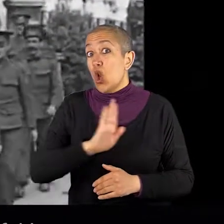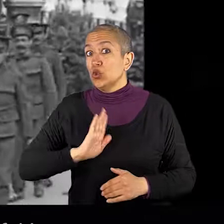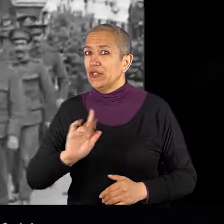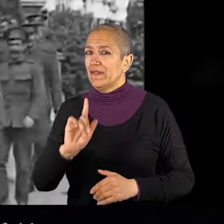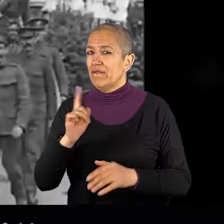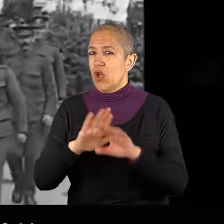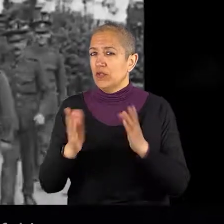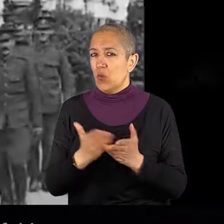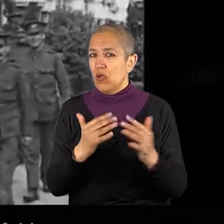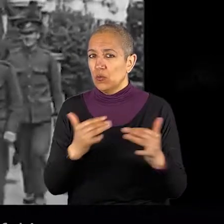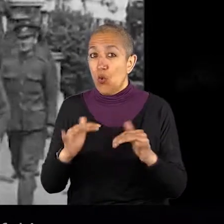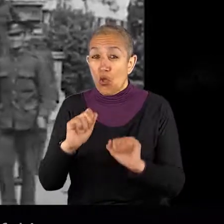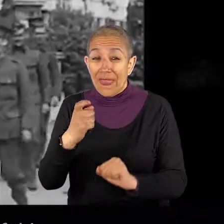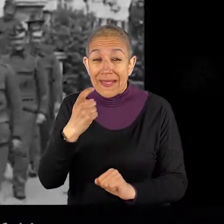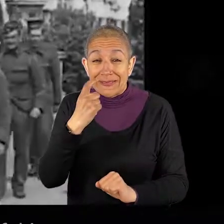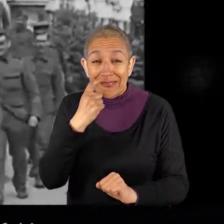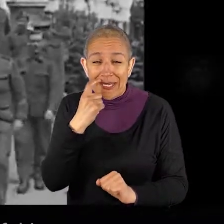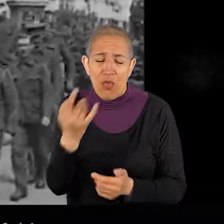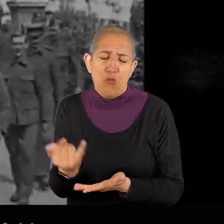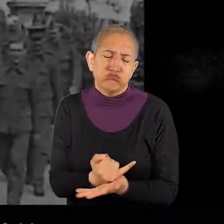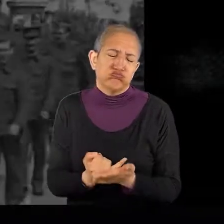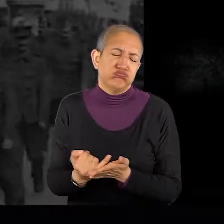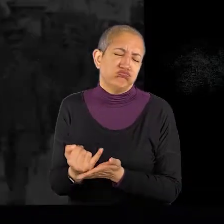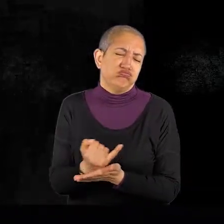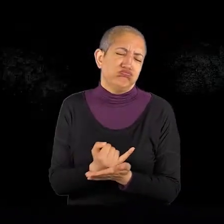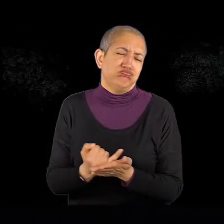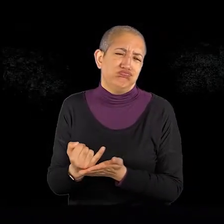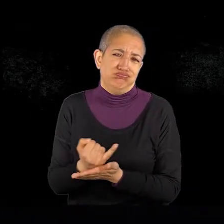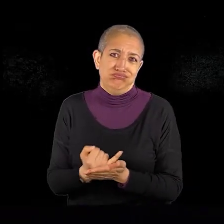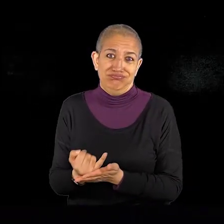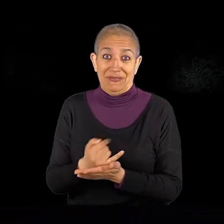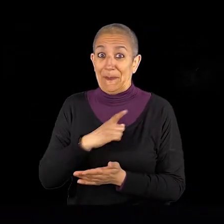said to have had very poor teeth because of this.